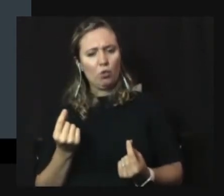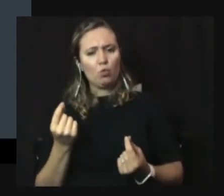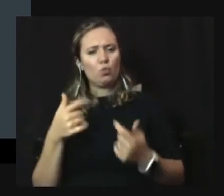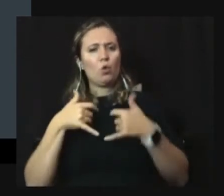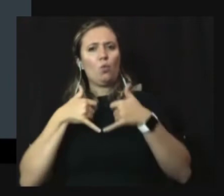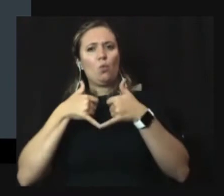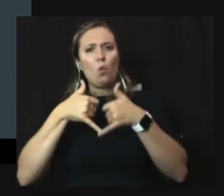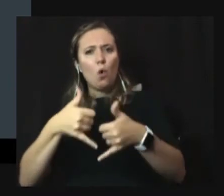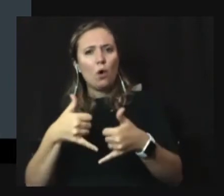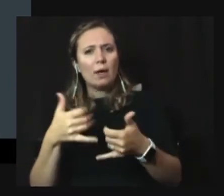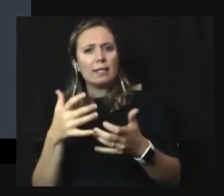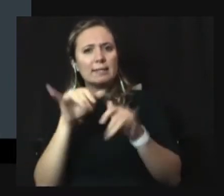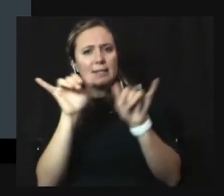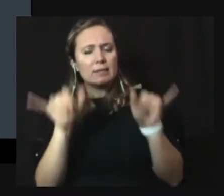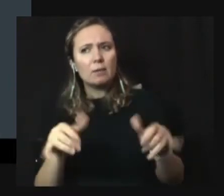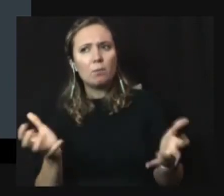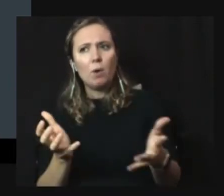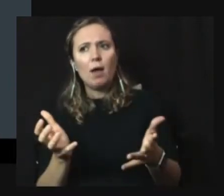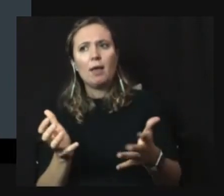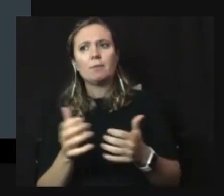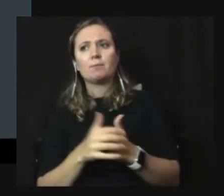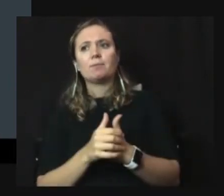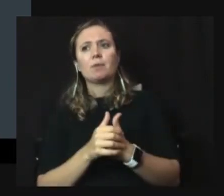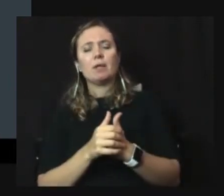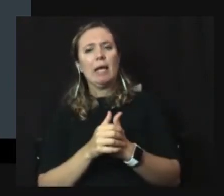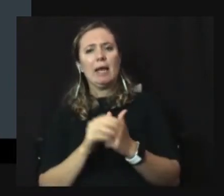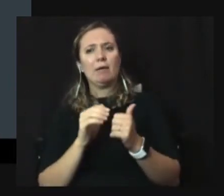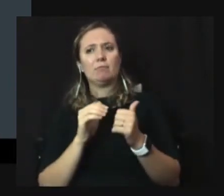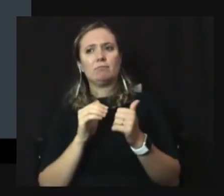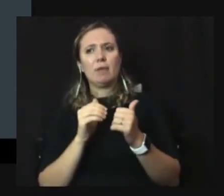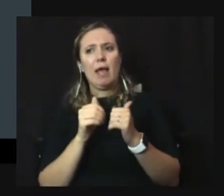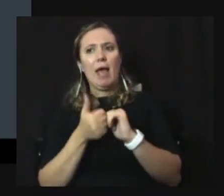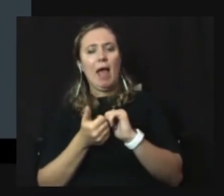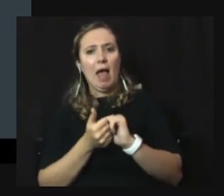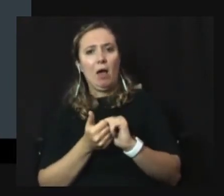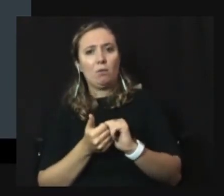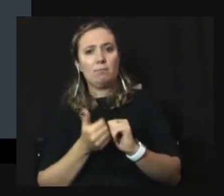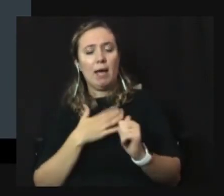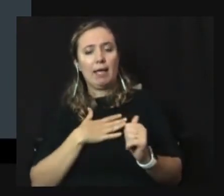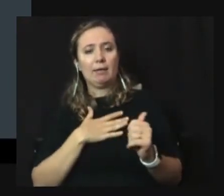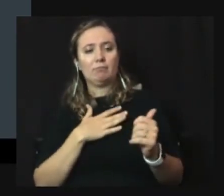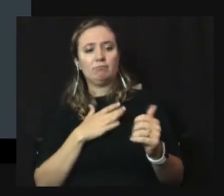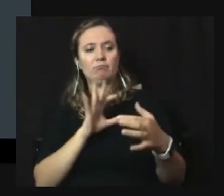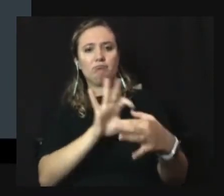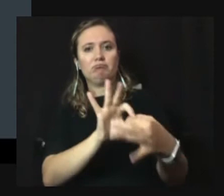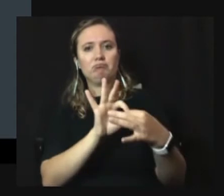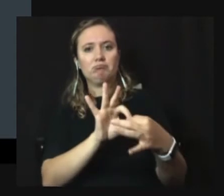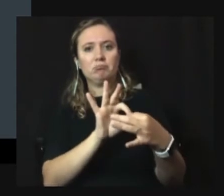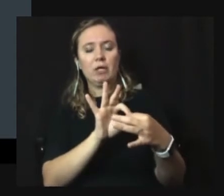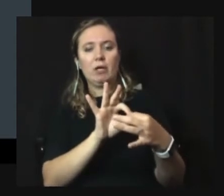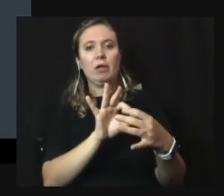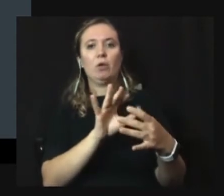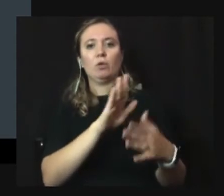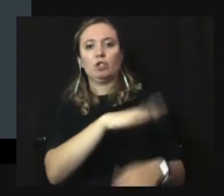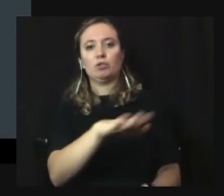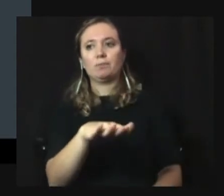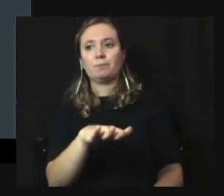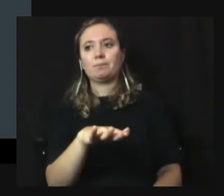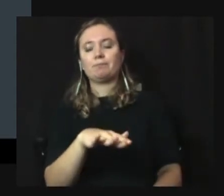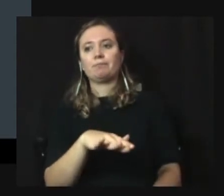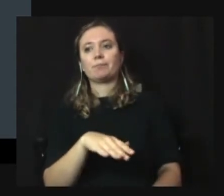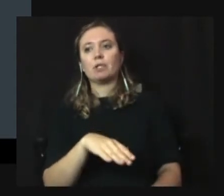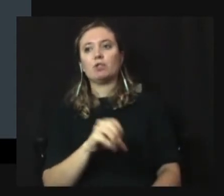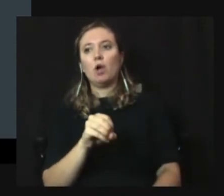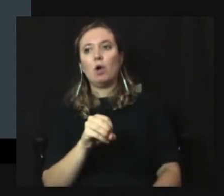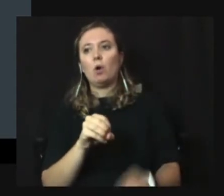And how are your children attached to you? And neuronormative parenting largely depends